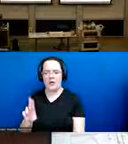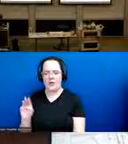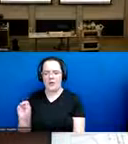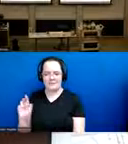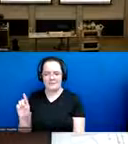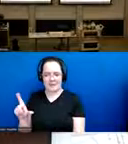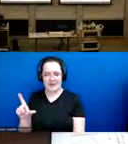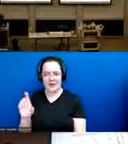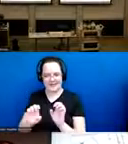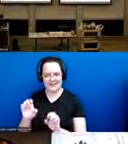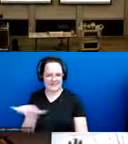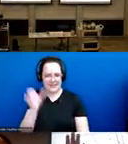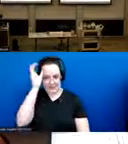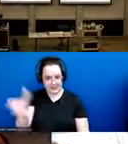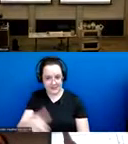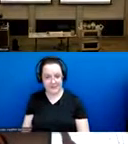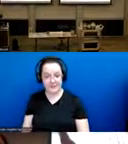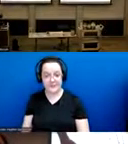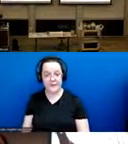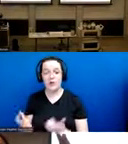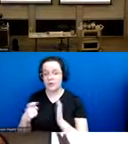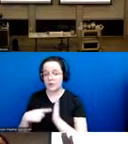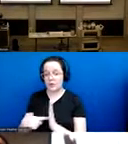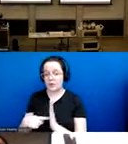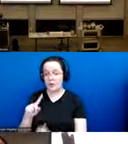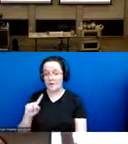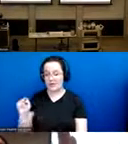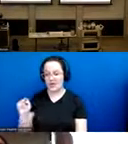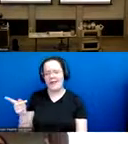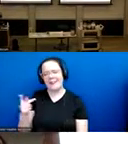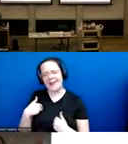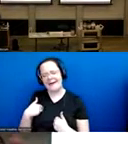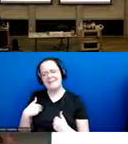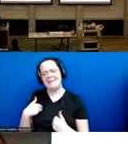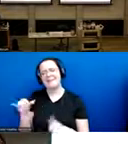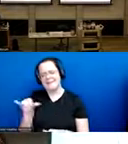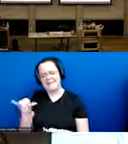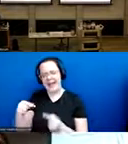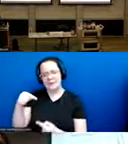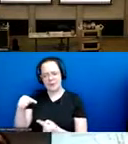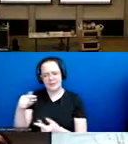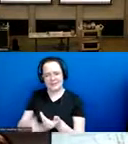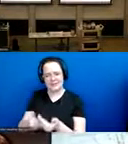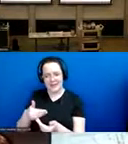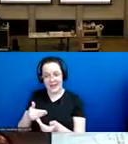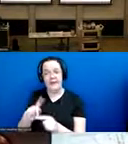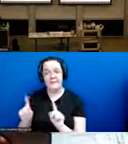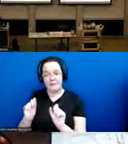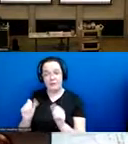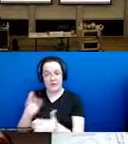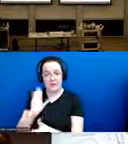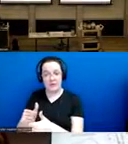that the photons, I mean, if they have the same polarization state, that then you can interfere them with high fidelity,